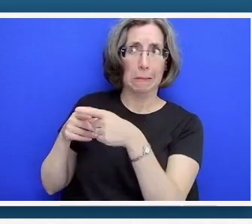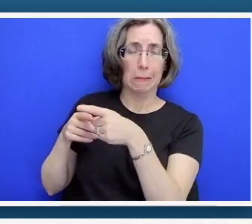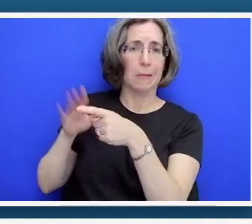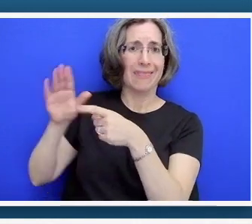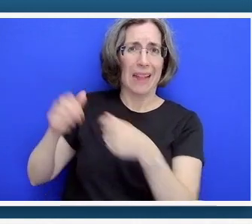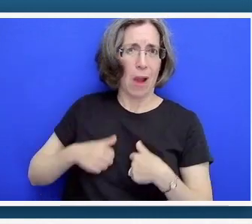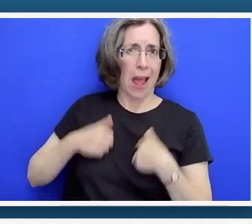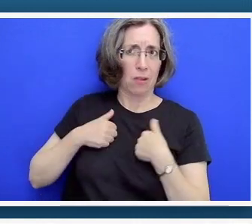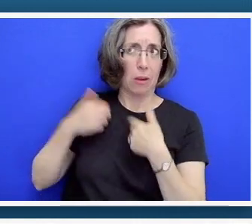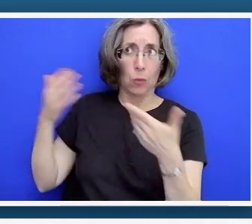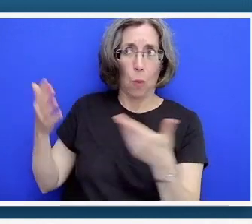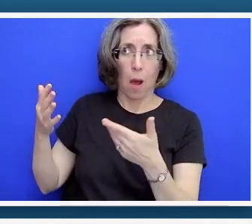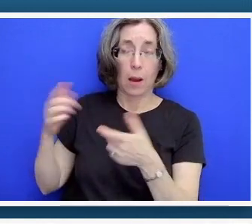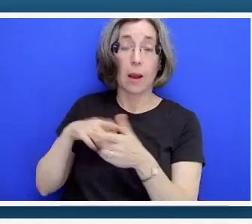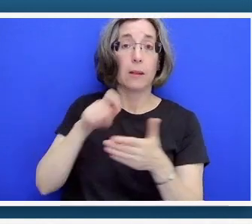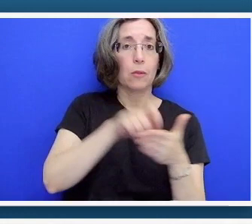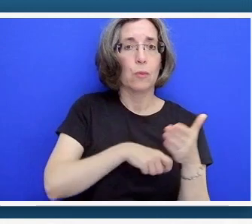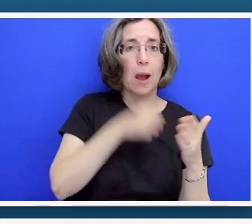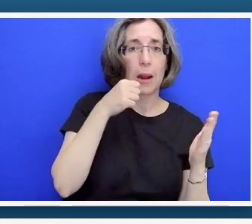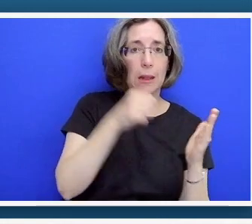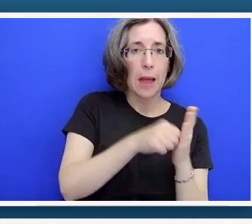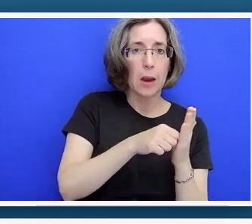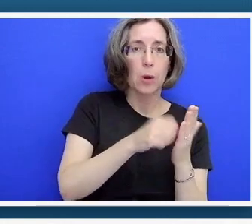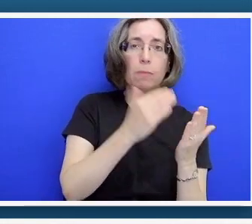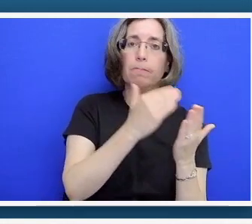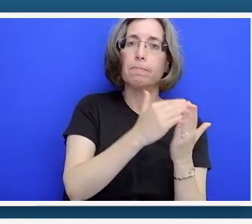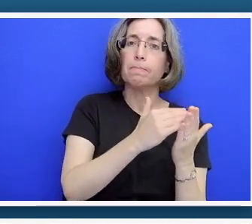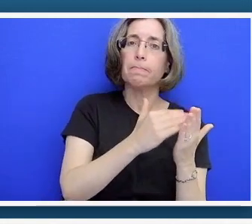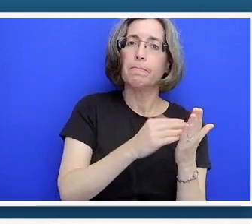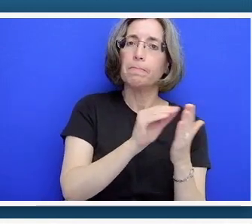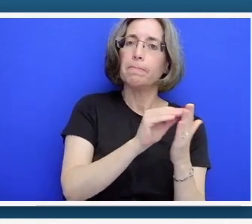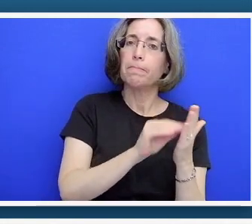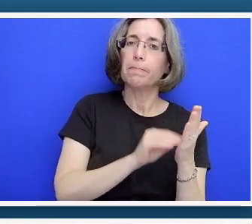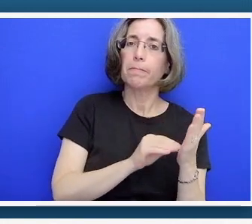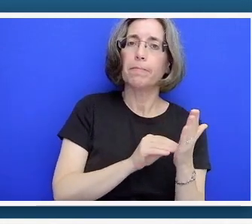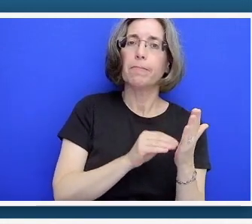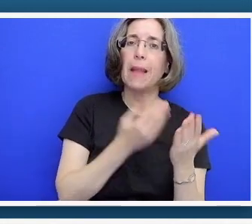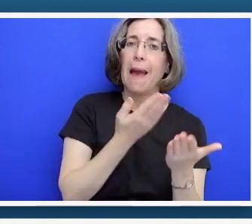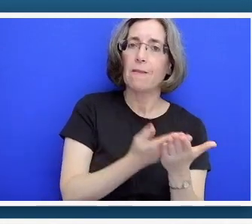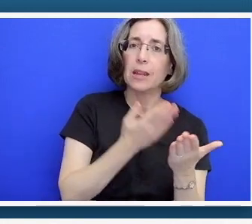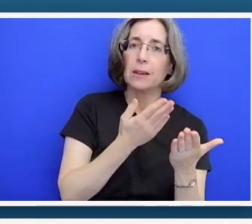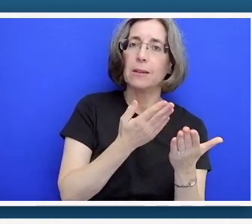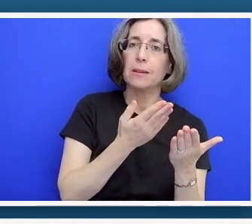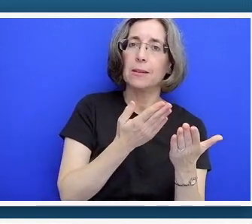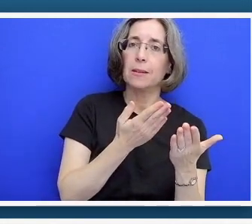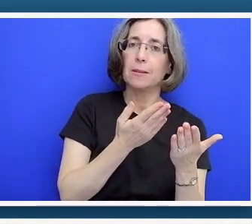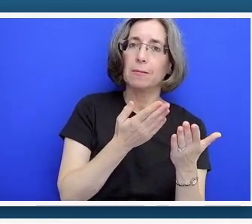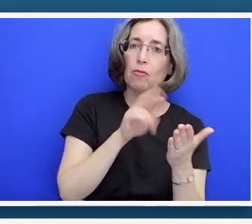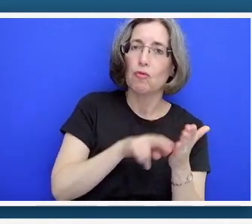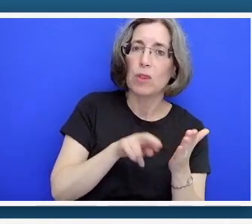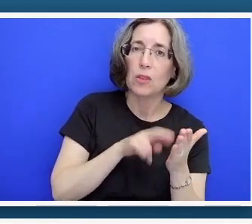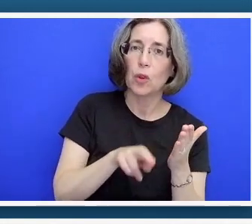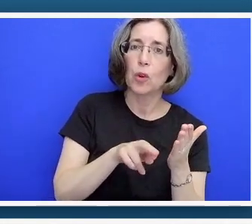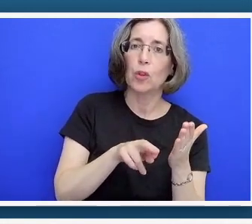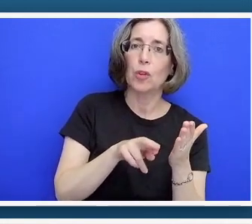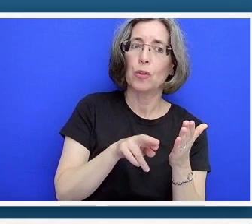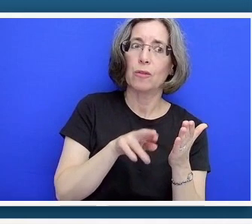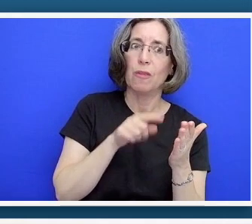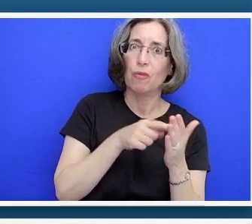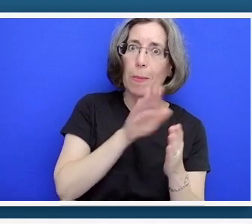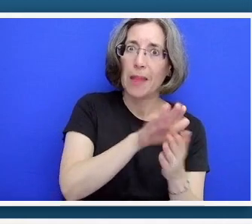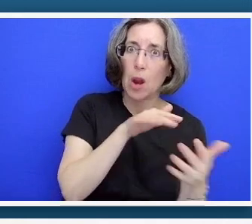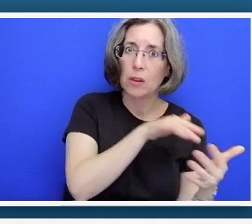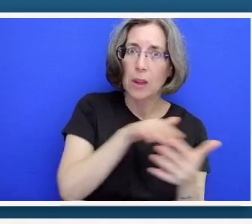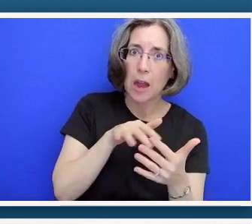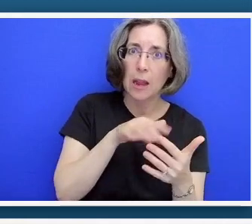a letter where they're giving the evidence and the statistics and the research that they've gathered, and telling that congressperson, here is where I want you